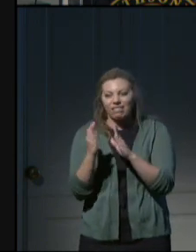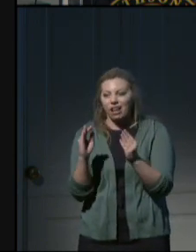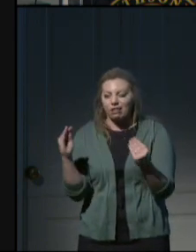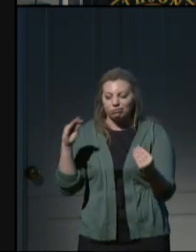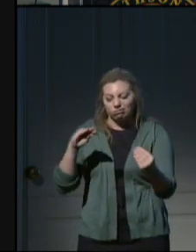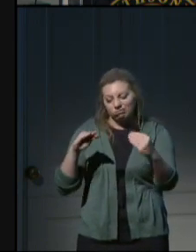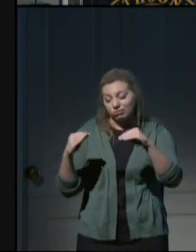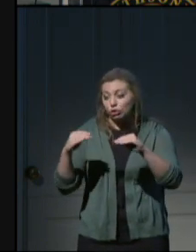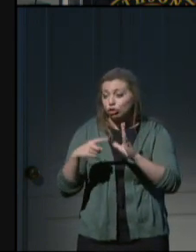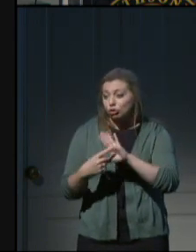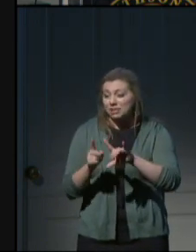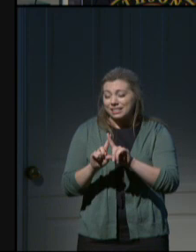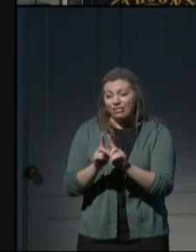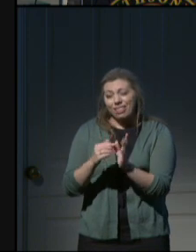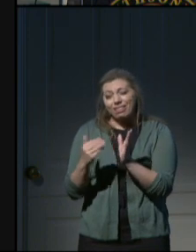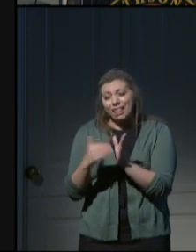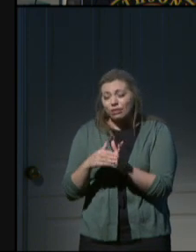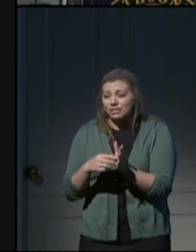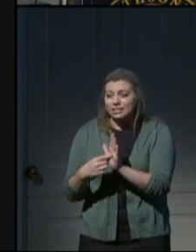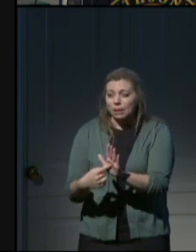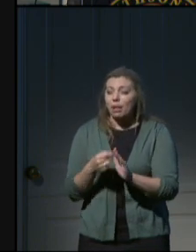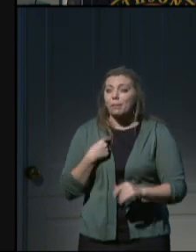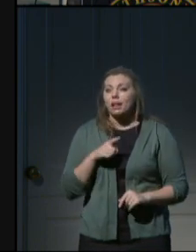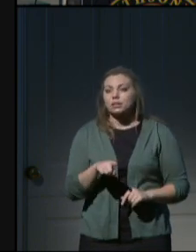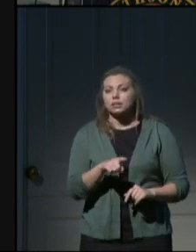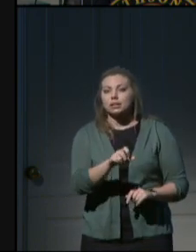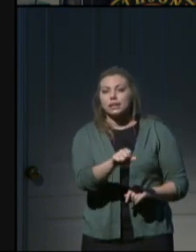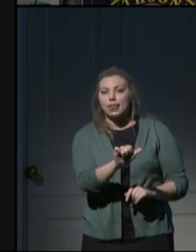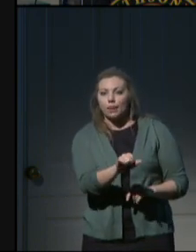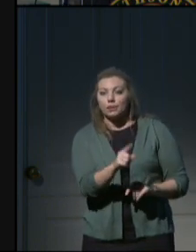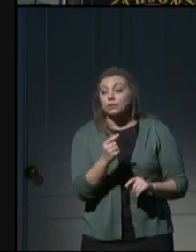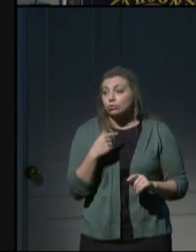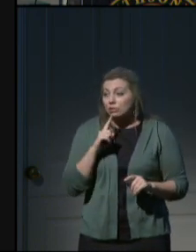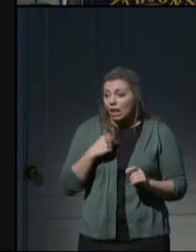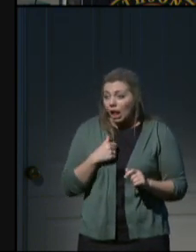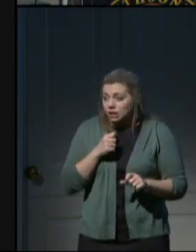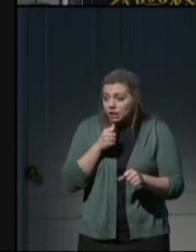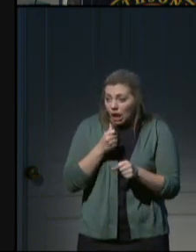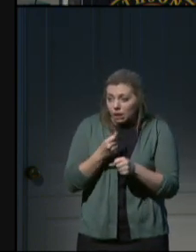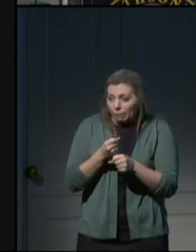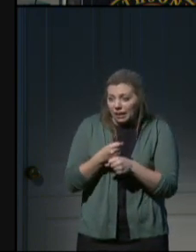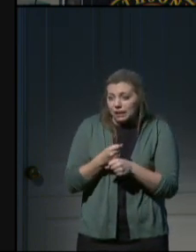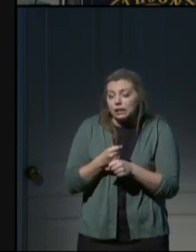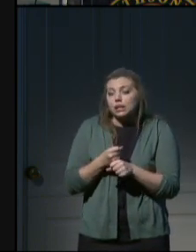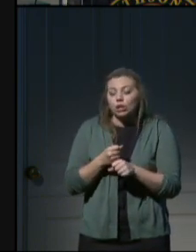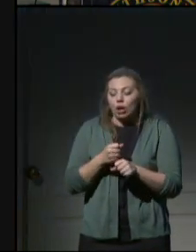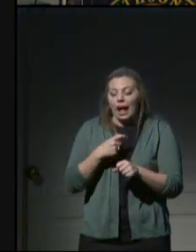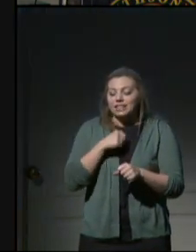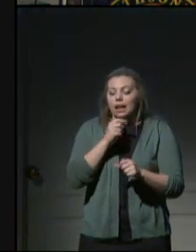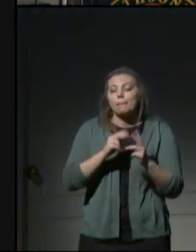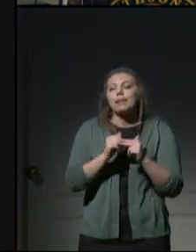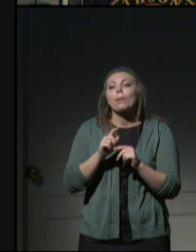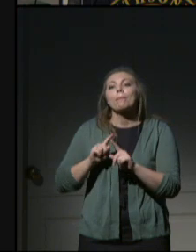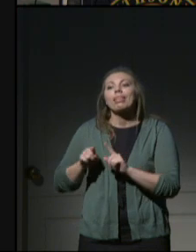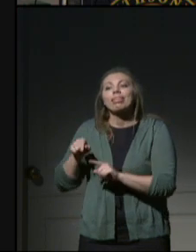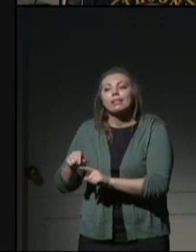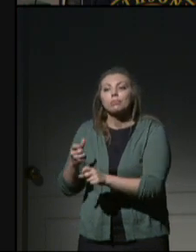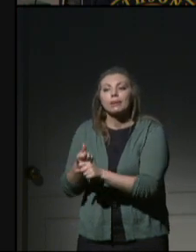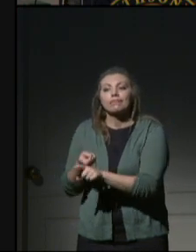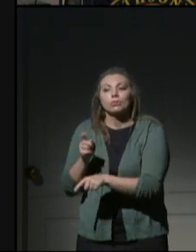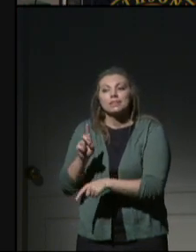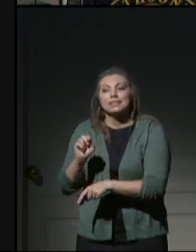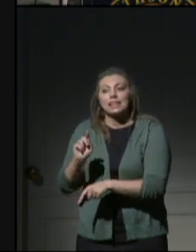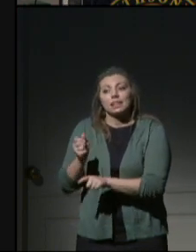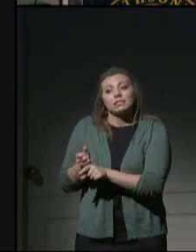it shows me thousands of examples. I say, oh yeah, so I didn't build this actually. It just made it from the data. Of